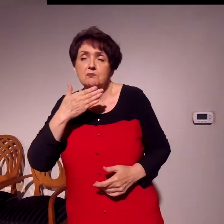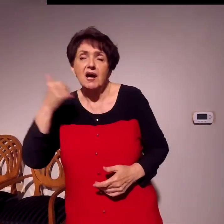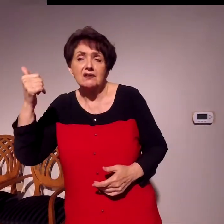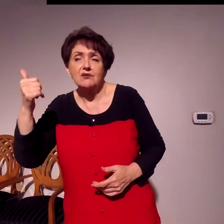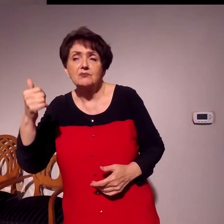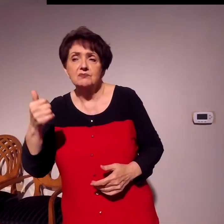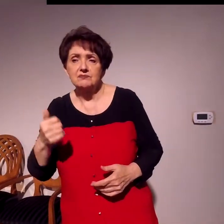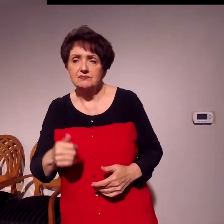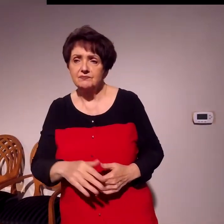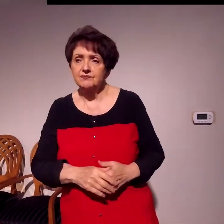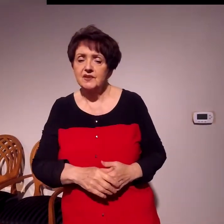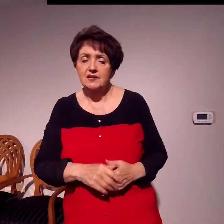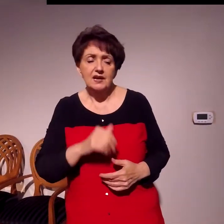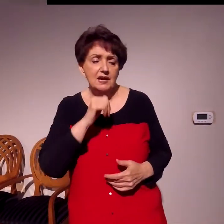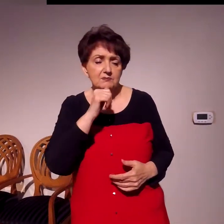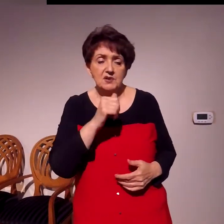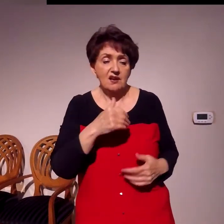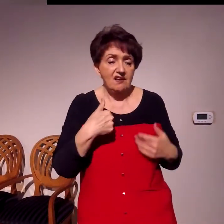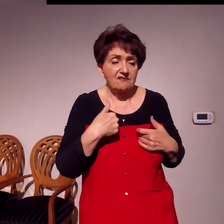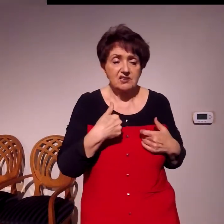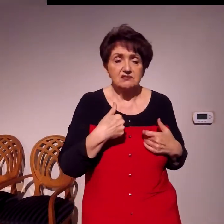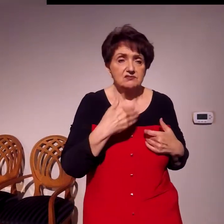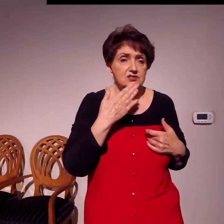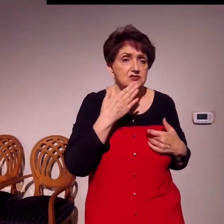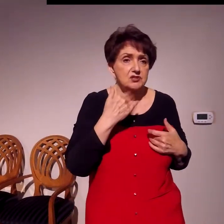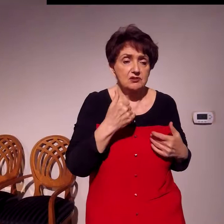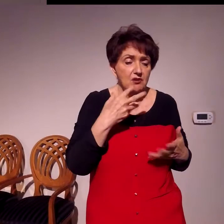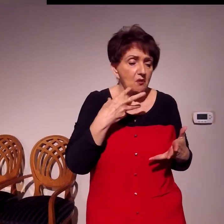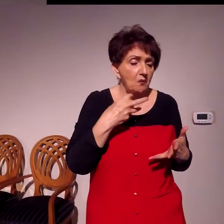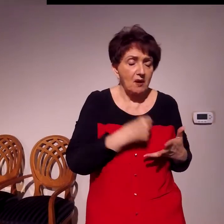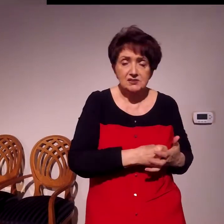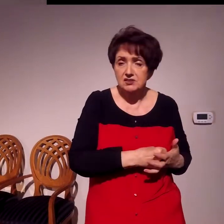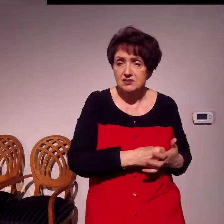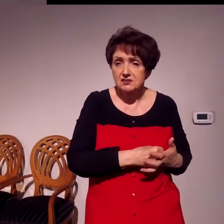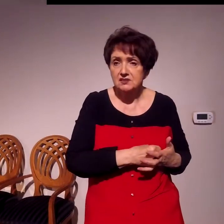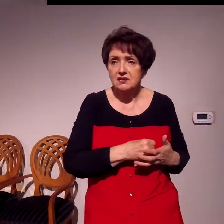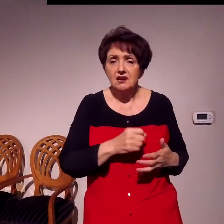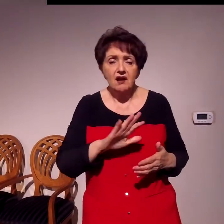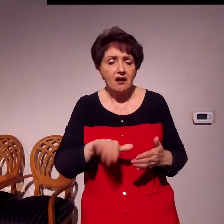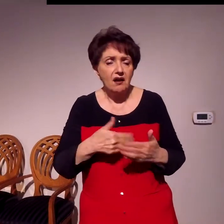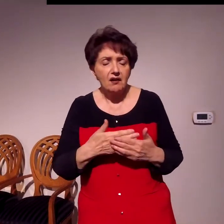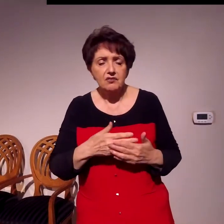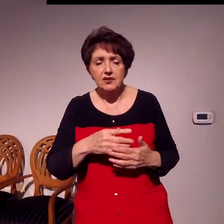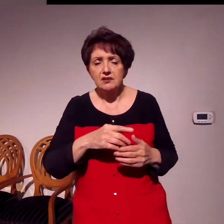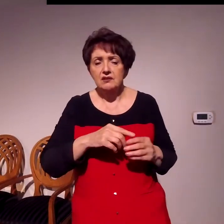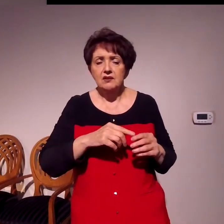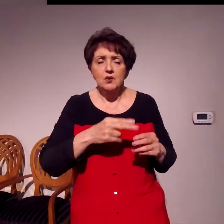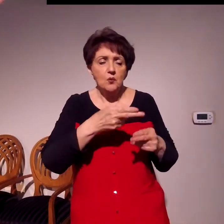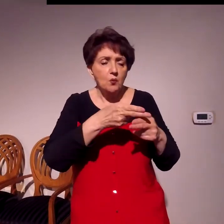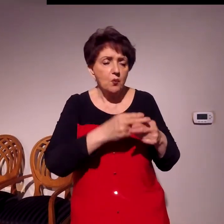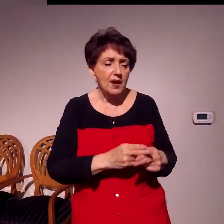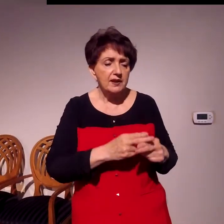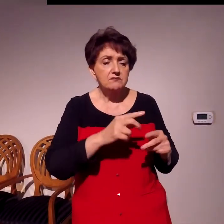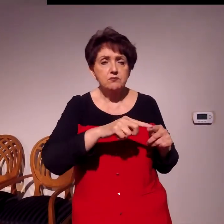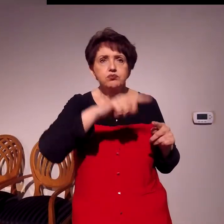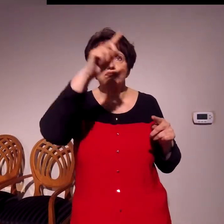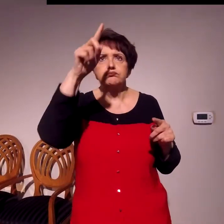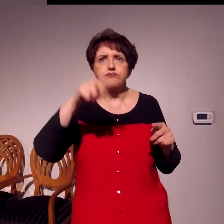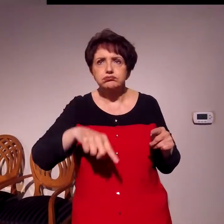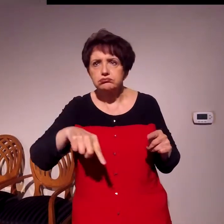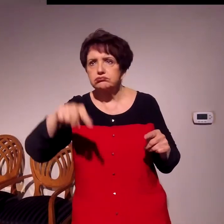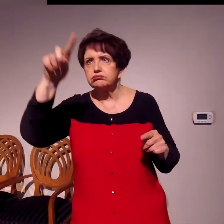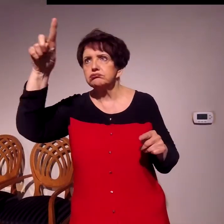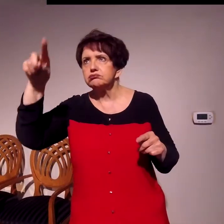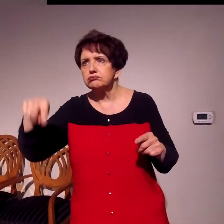having the sugar crashes. And I'm not having all the yo-yoing weight thing. I'm not having any of those things.